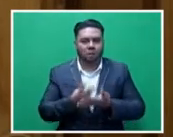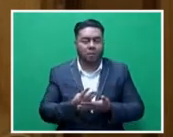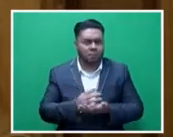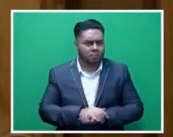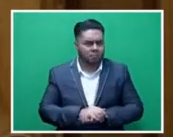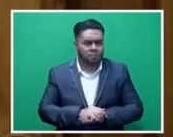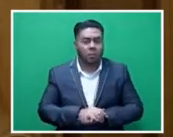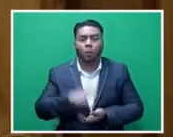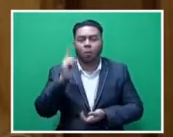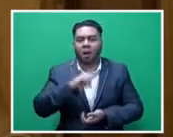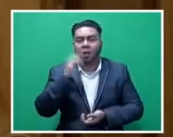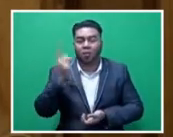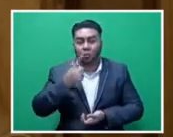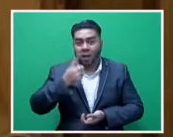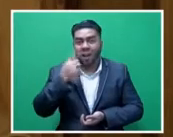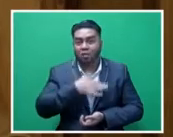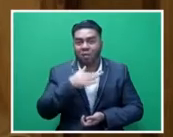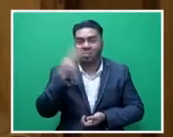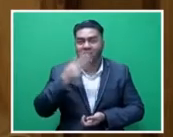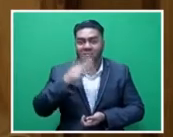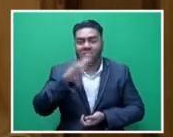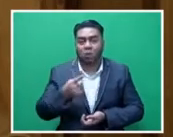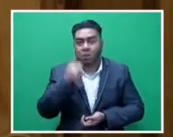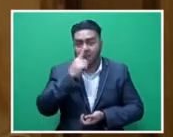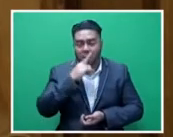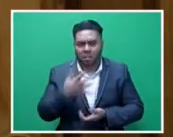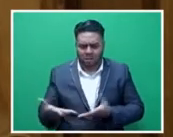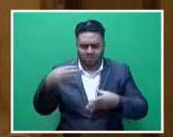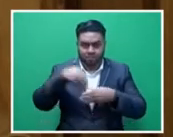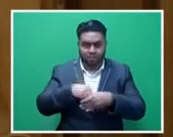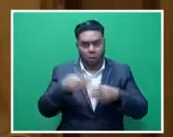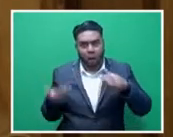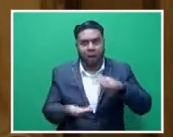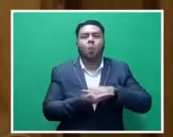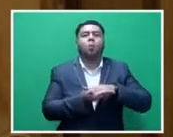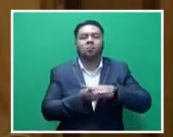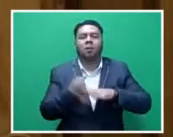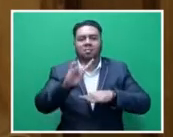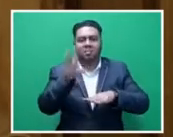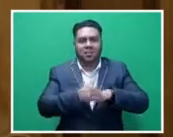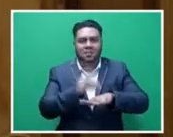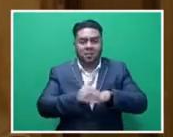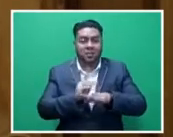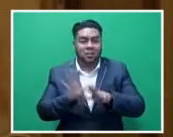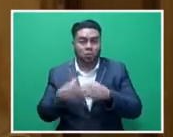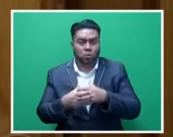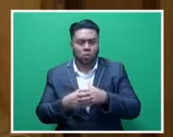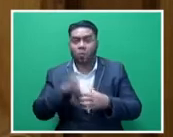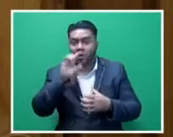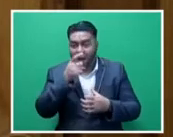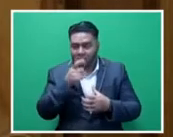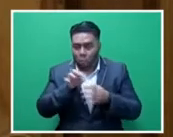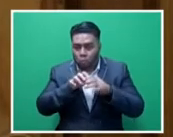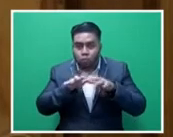to 113,000 people who fall within the disability group. While it is not possible to reach everyone,